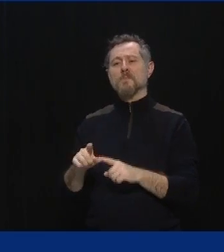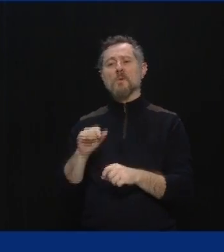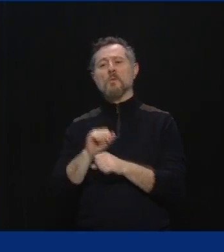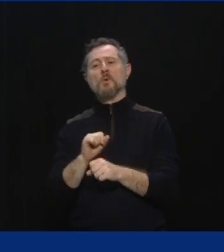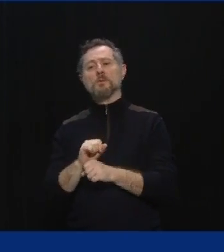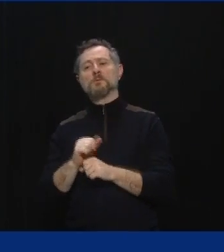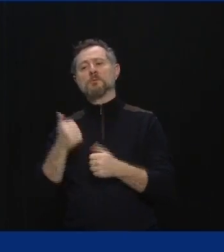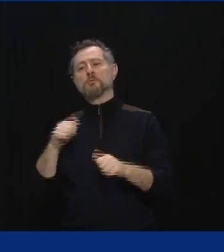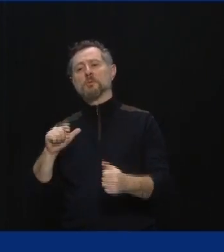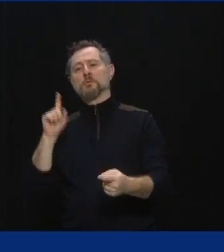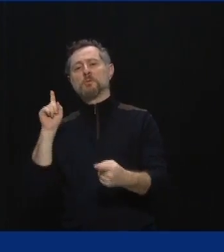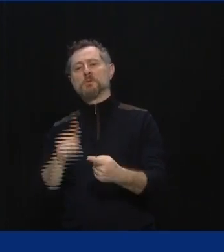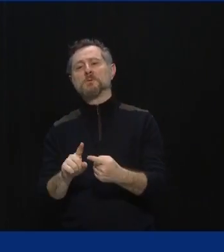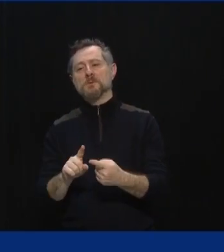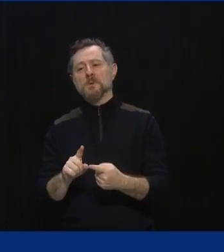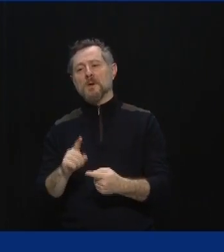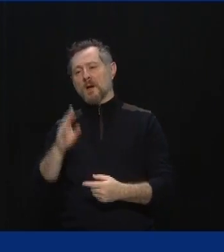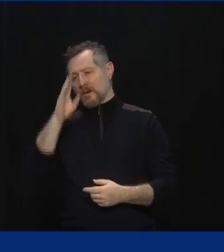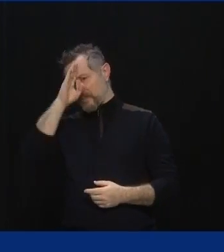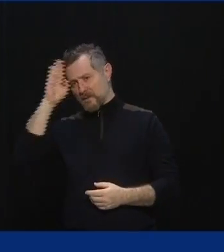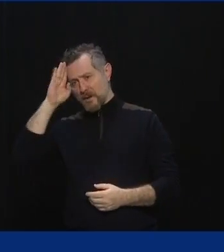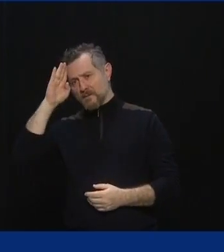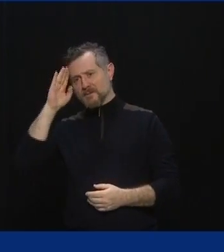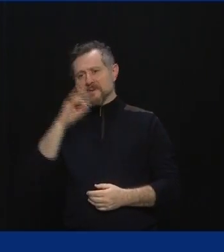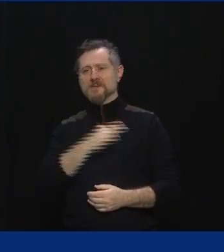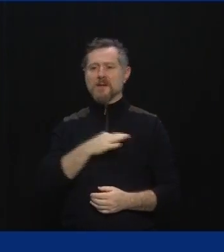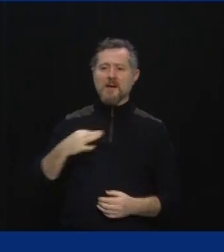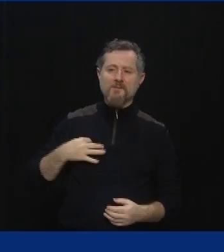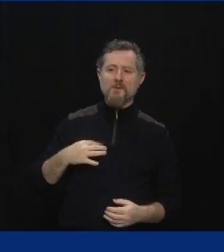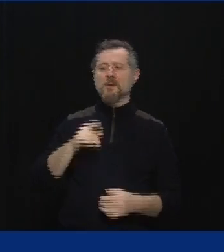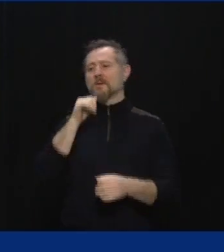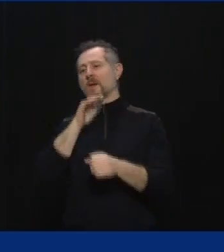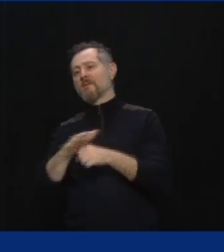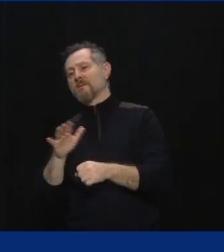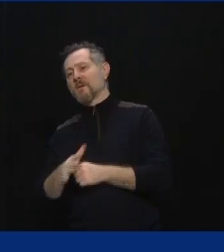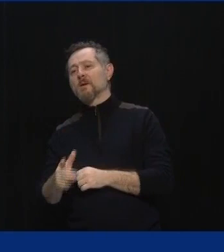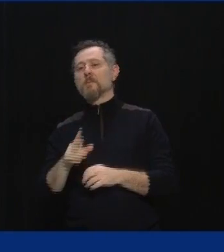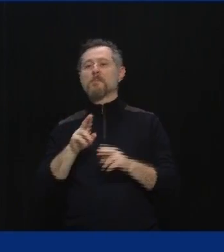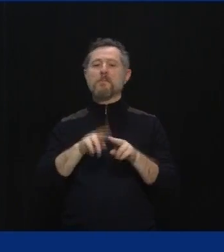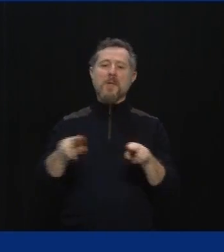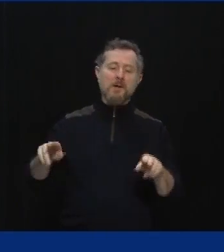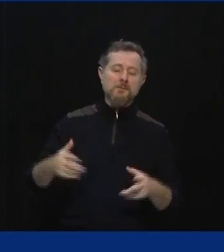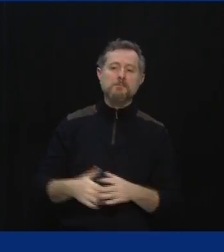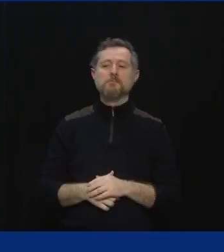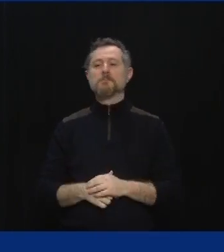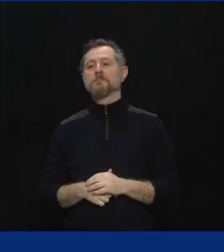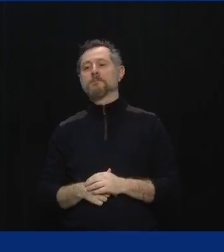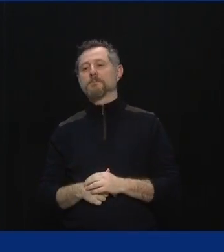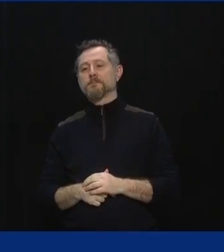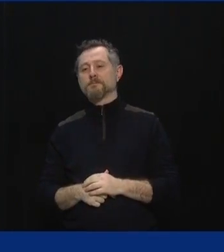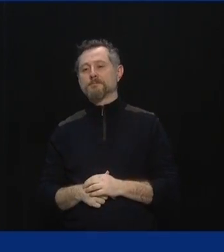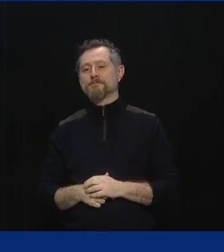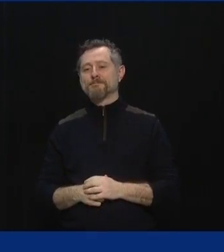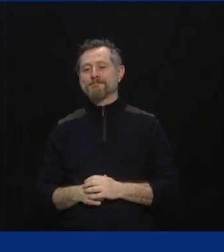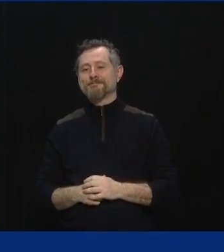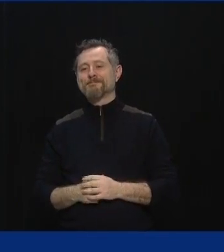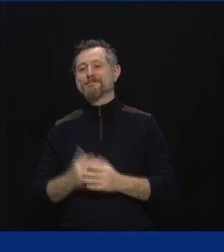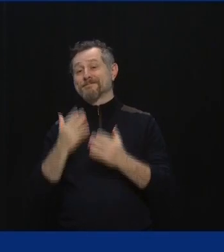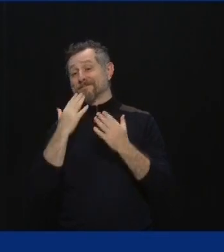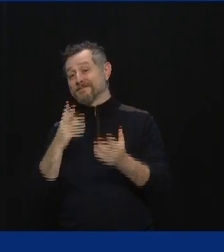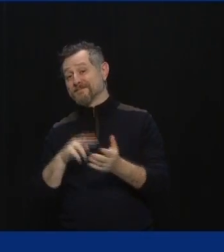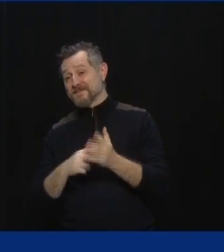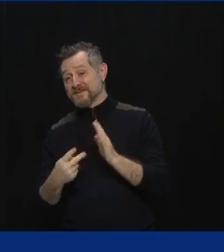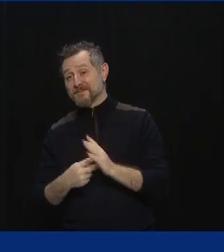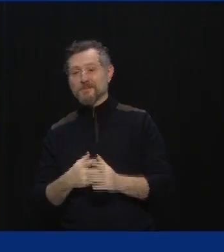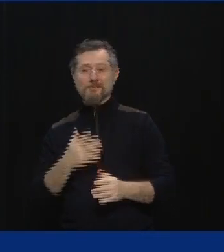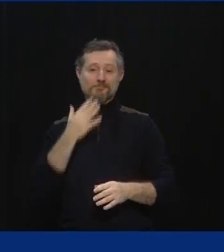the hospital staff bed capacity crunch at this point. Has there been kind of a good reaction so